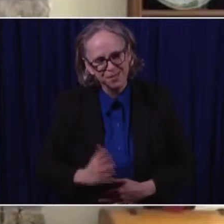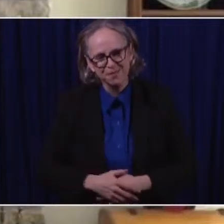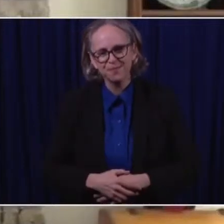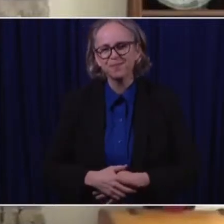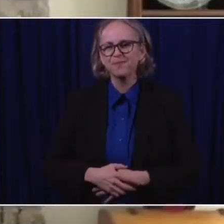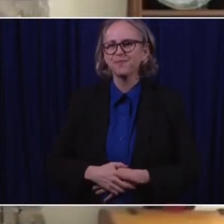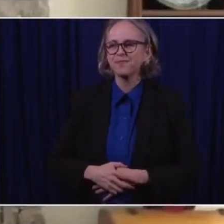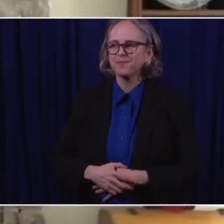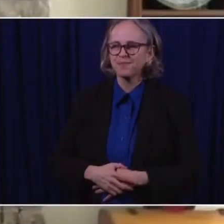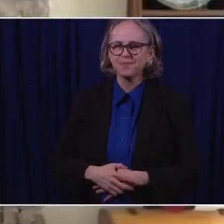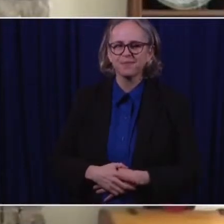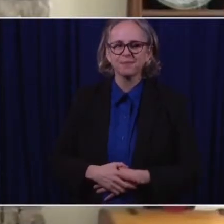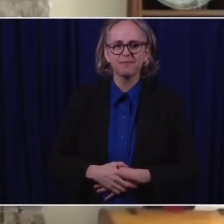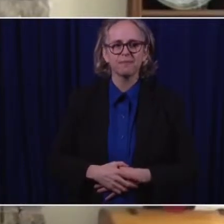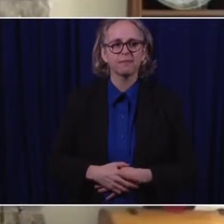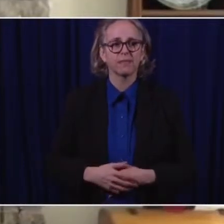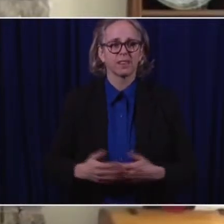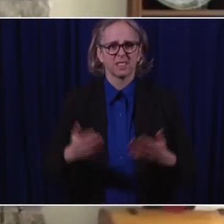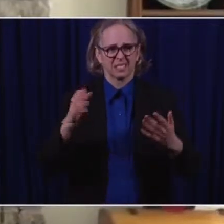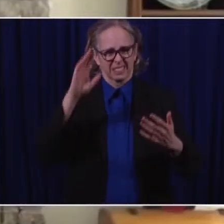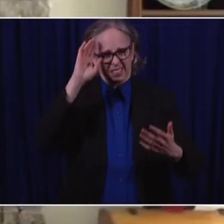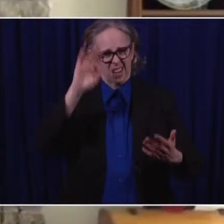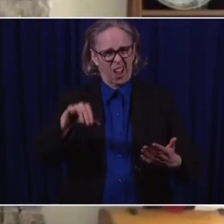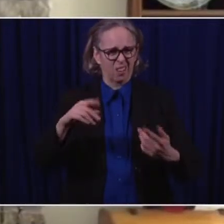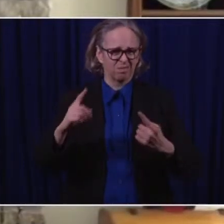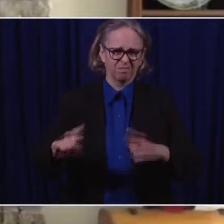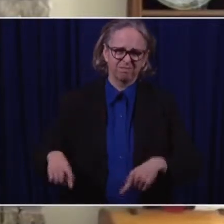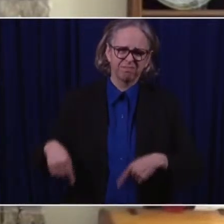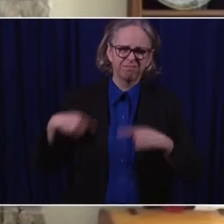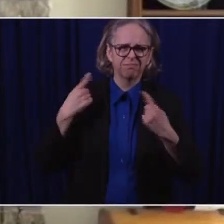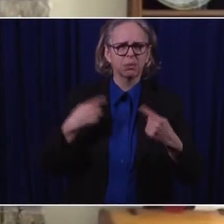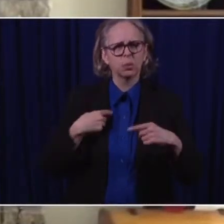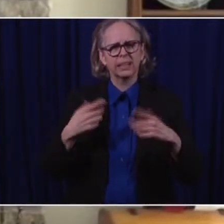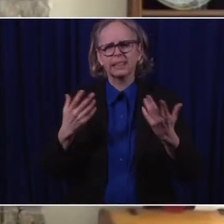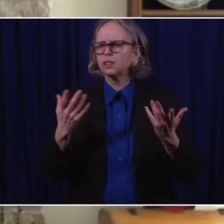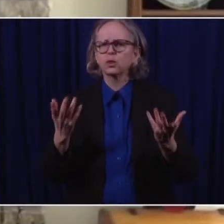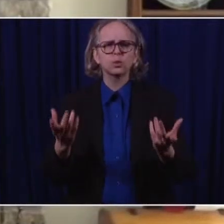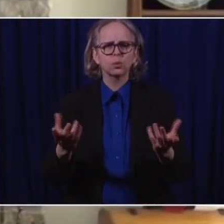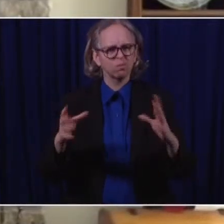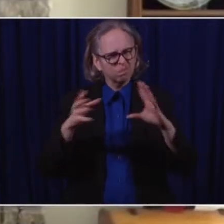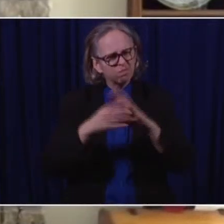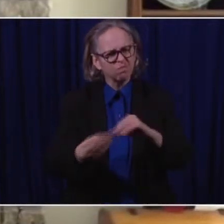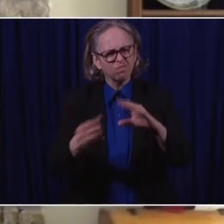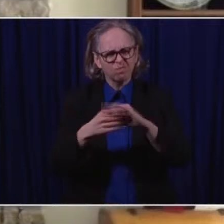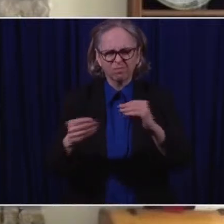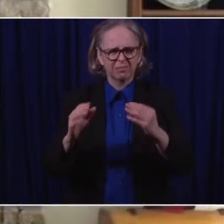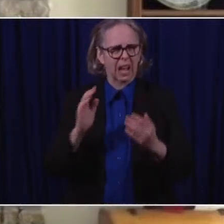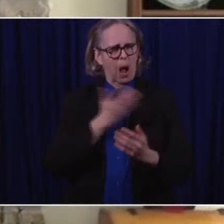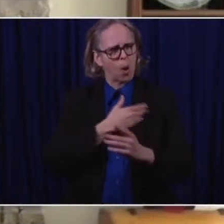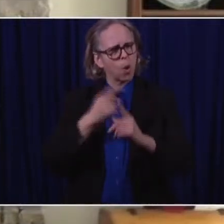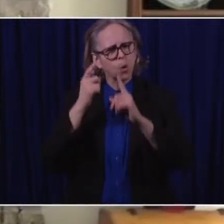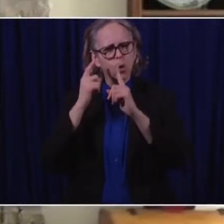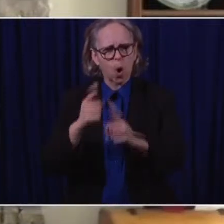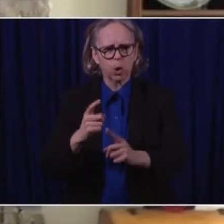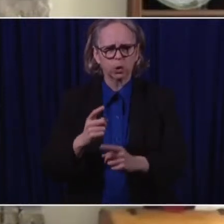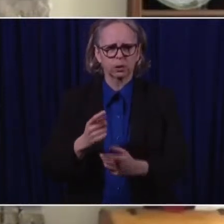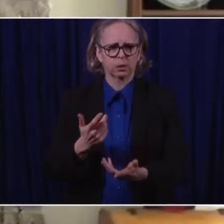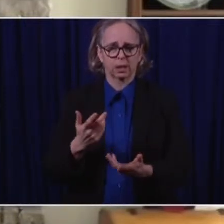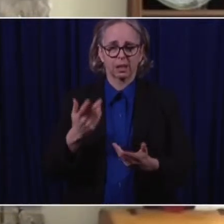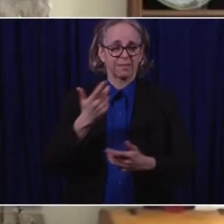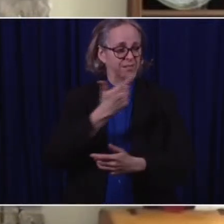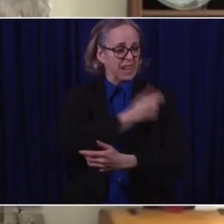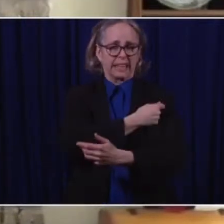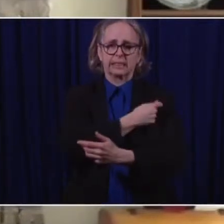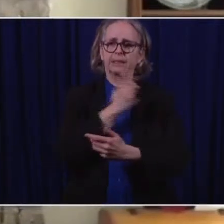You know, we've spoken about our efforts for equitable vaccine distribution, making sure we're getting